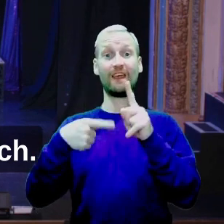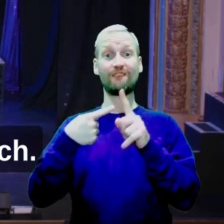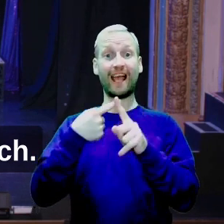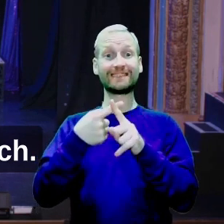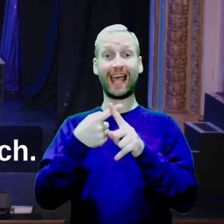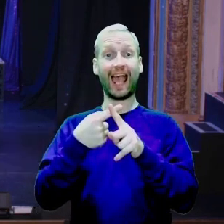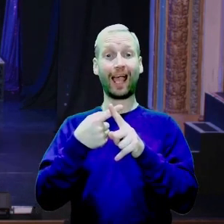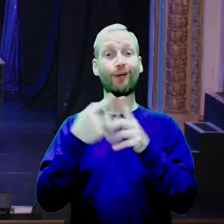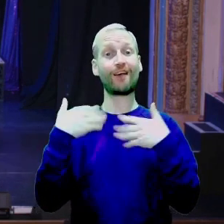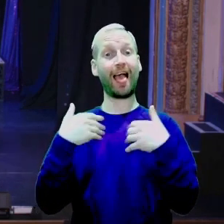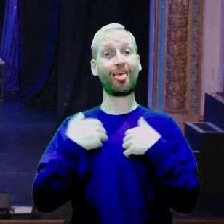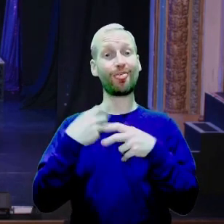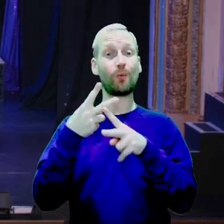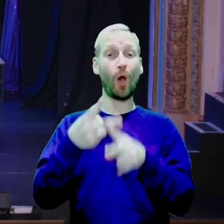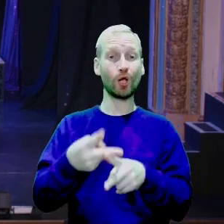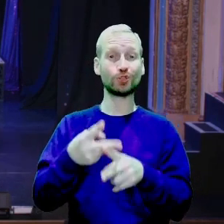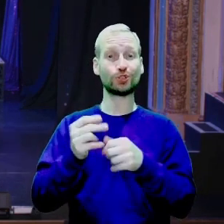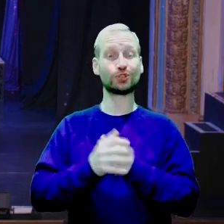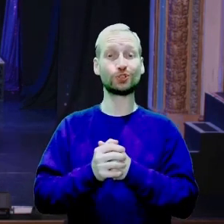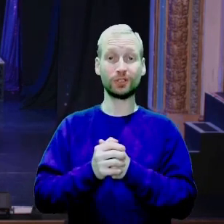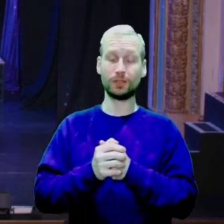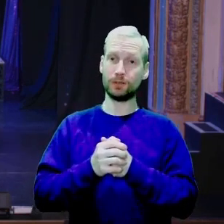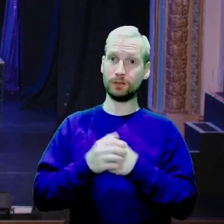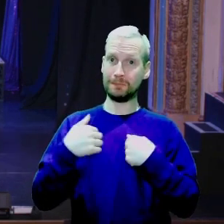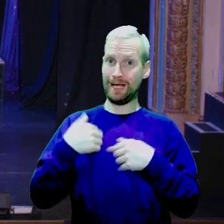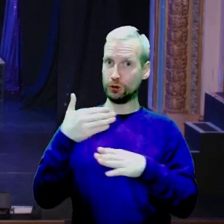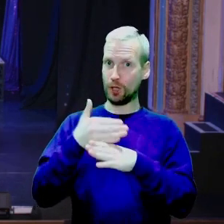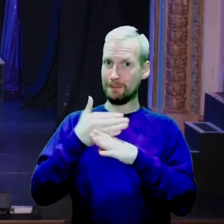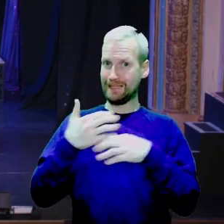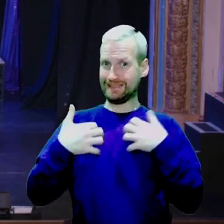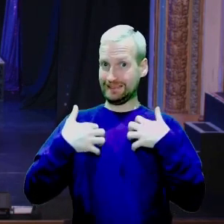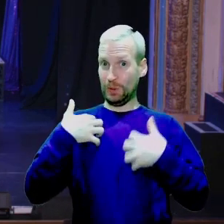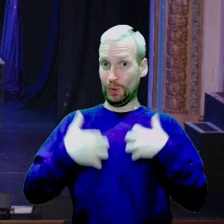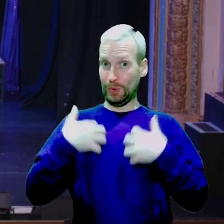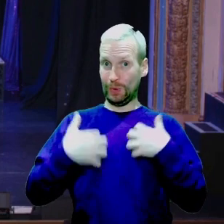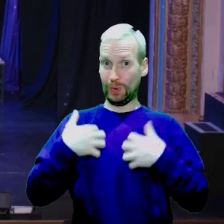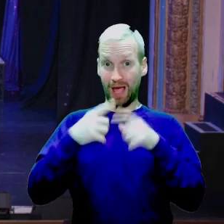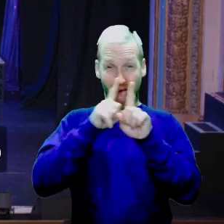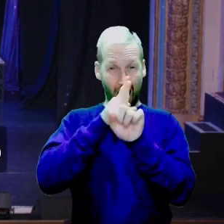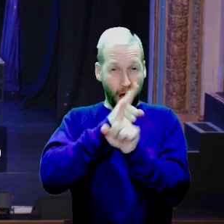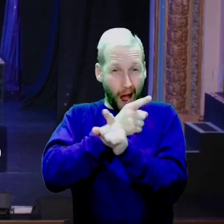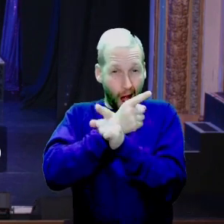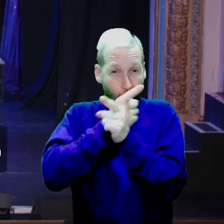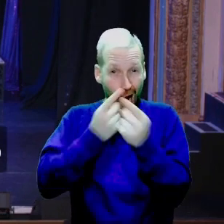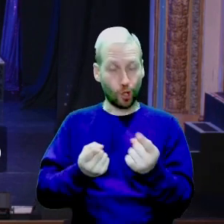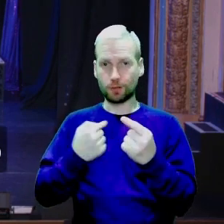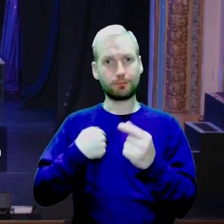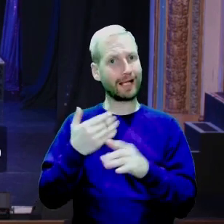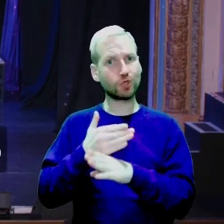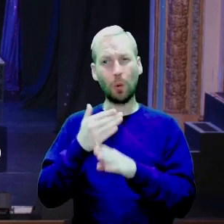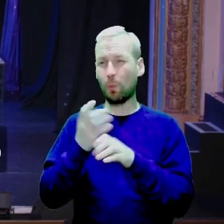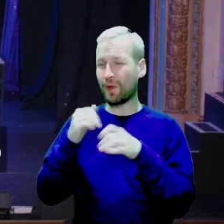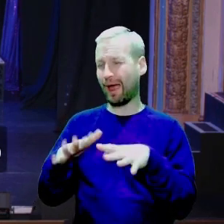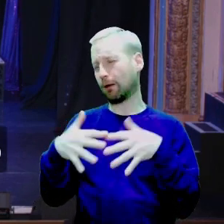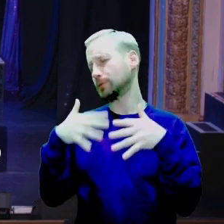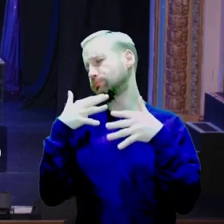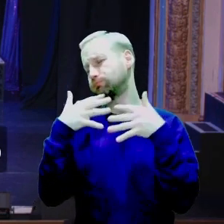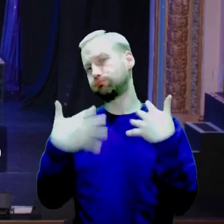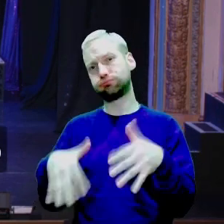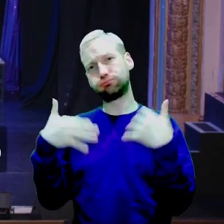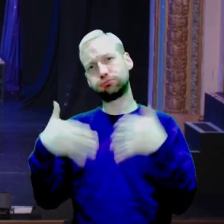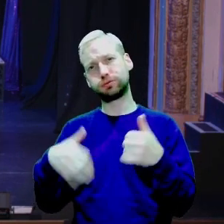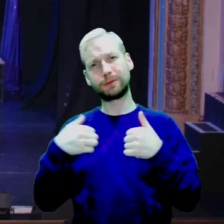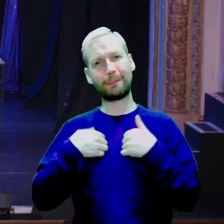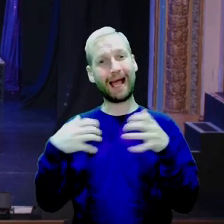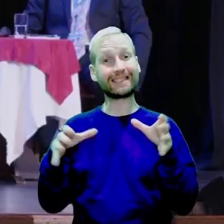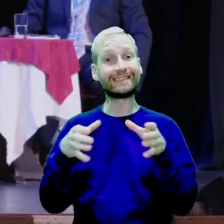Healthwatch. My job is actually quite a fascinating one, and I couldn't actually do it without the really absolutely amazing team that I have